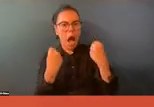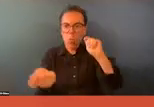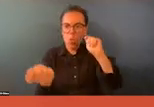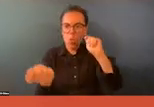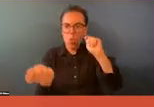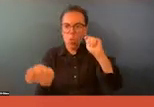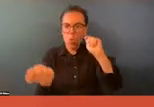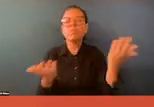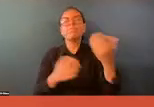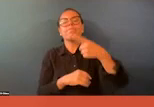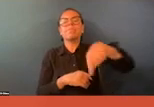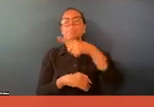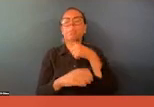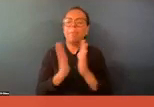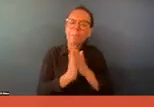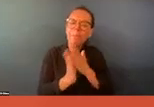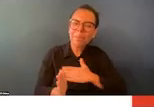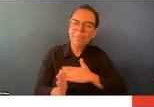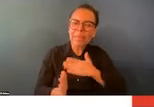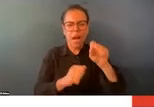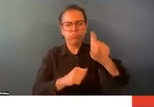Tajikistan. Next slide, please.